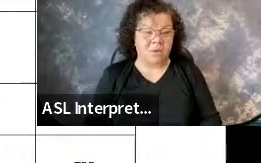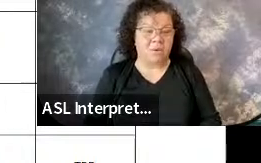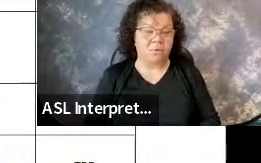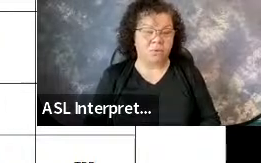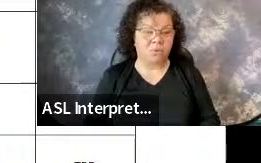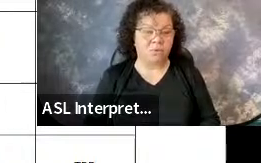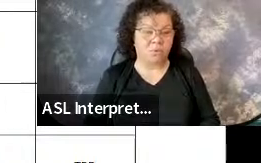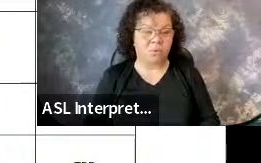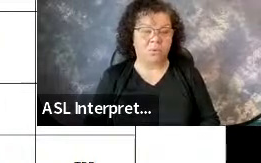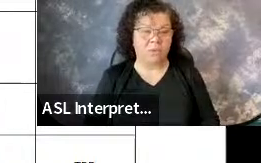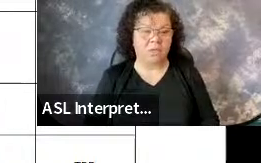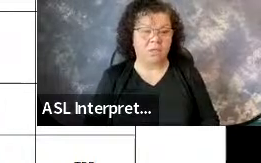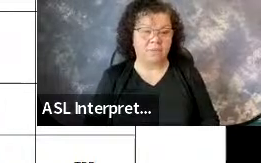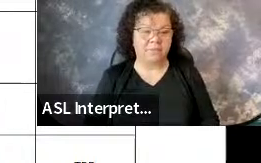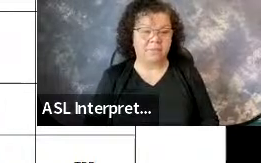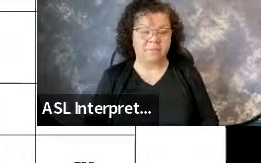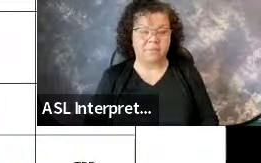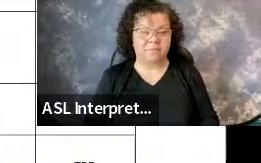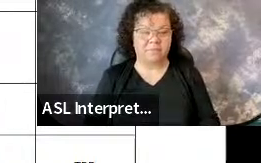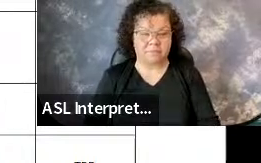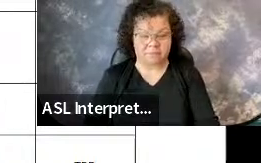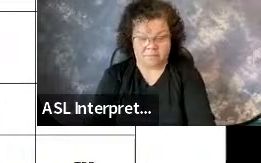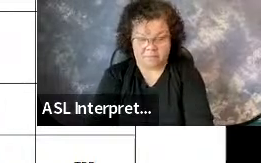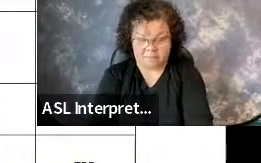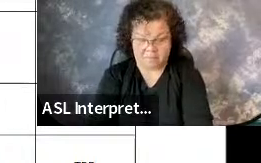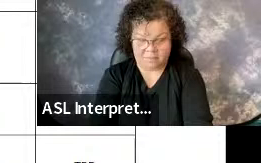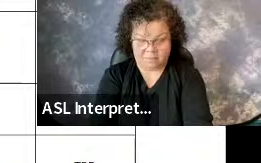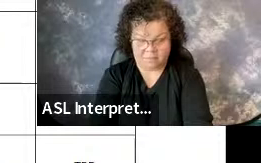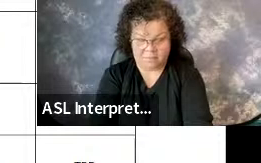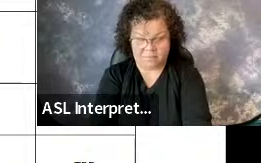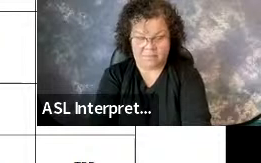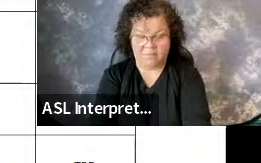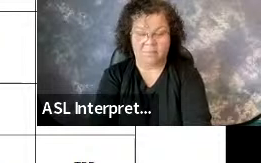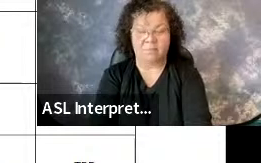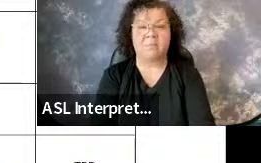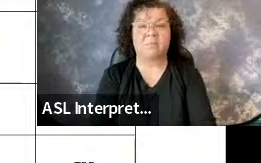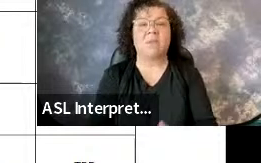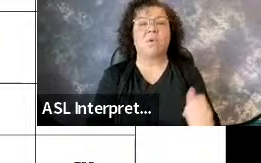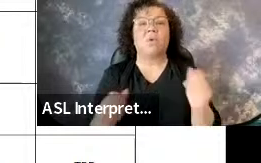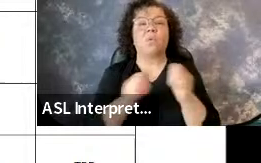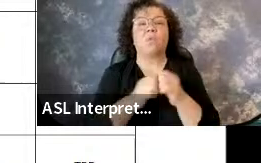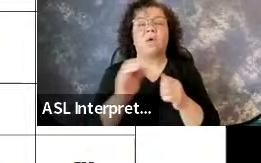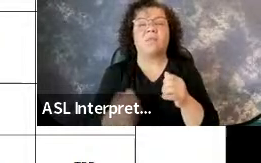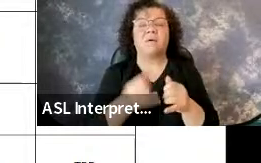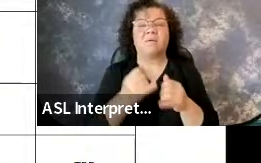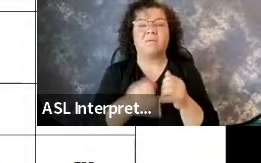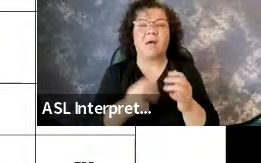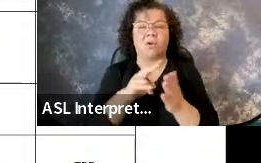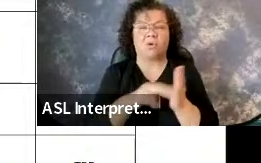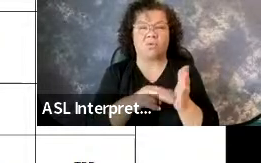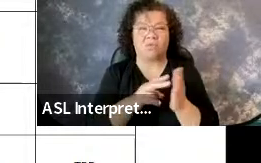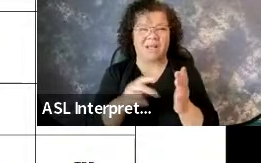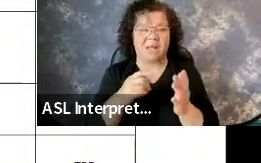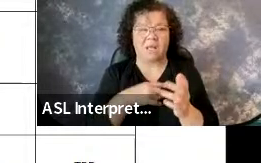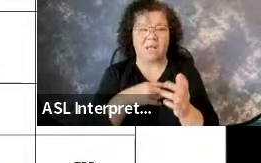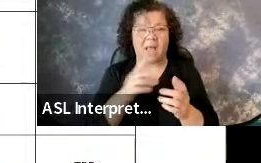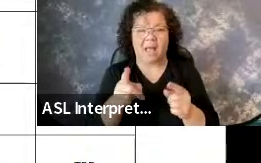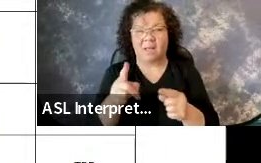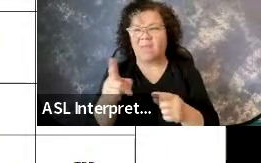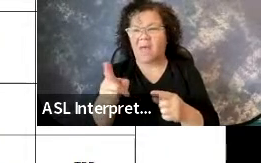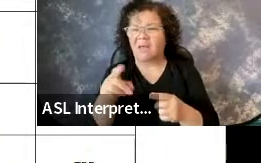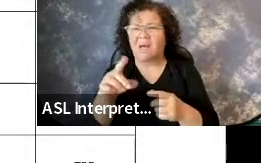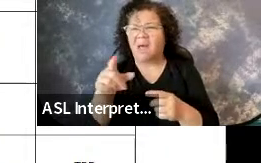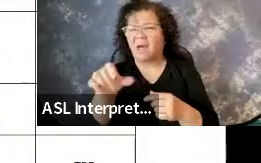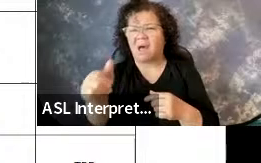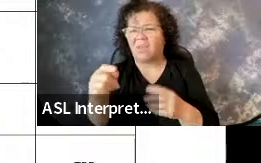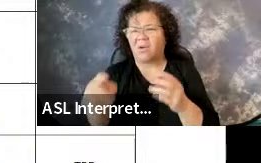So with the final reading that I just gave and the additional caveat of that being a sub-bullet on MA